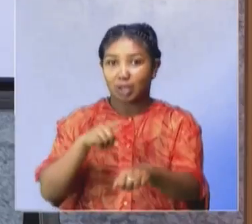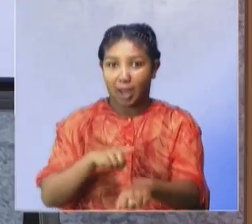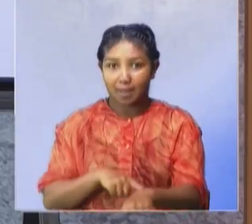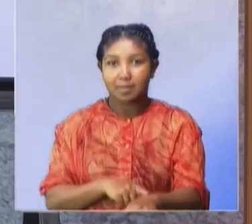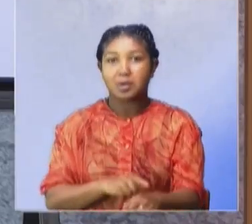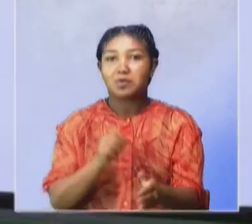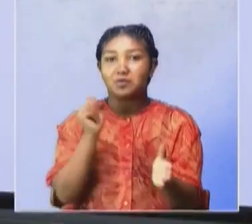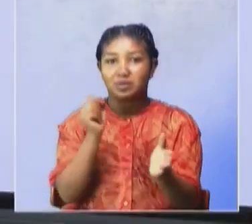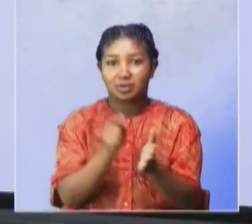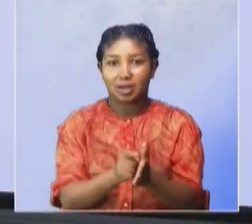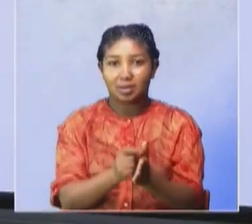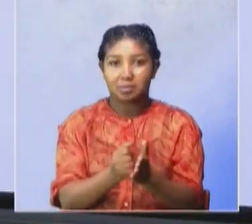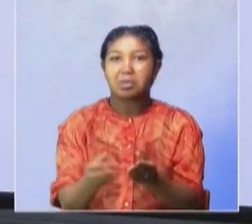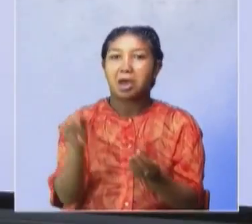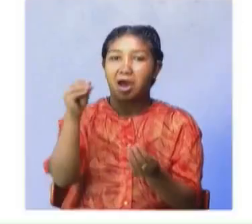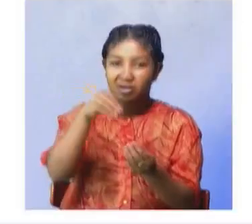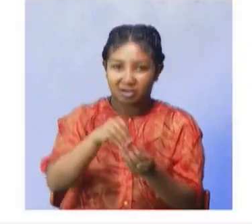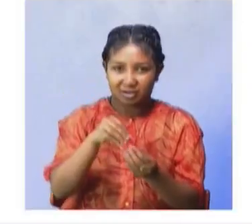by adding